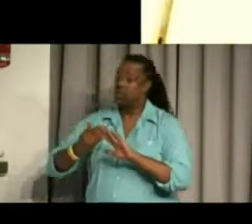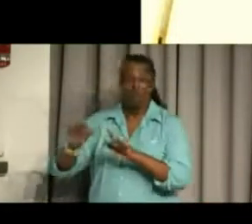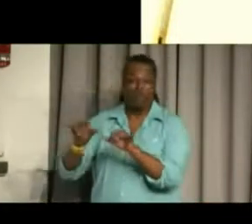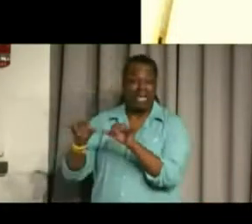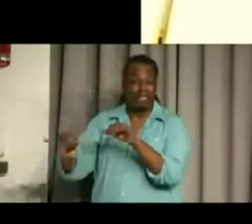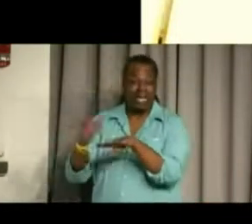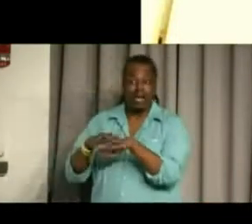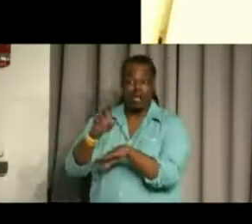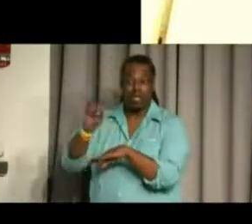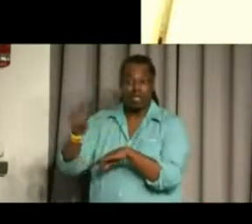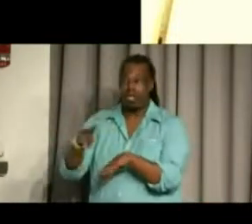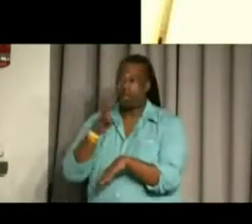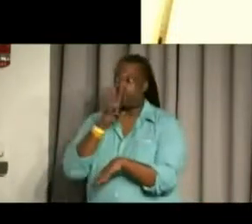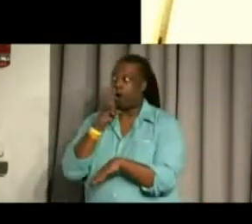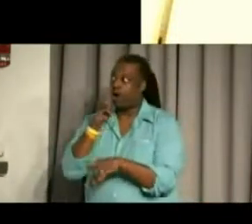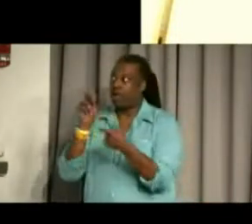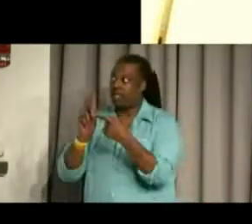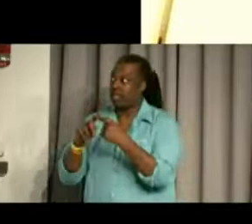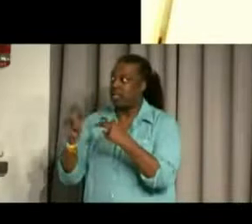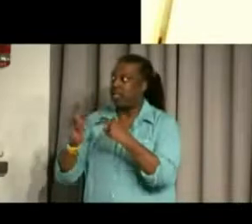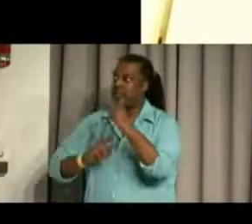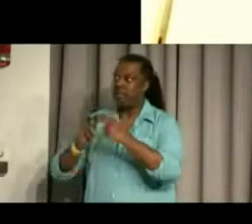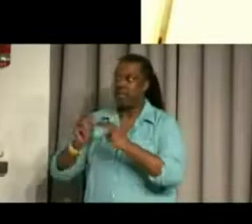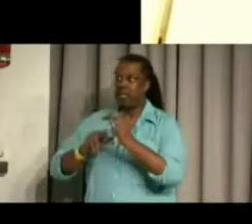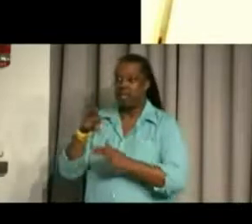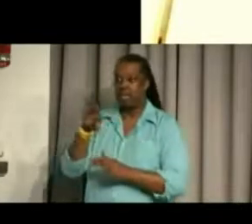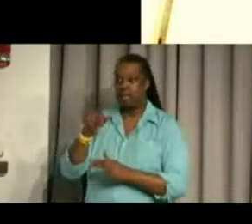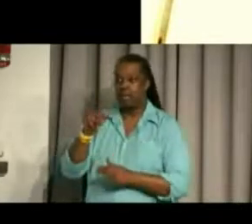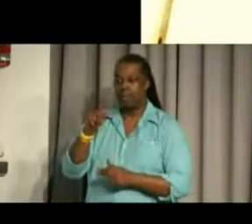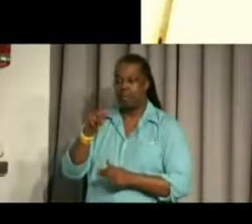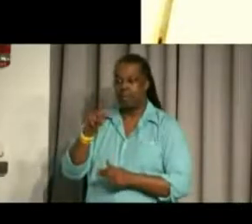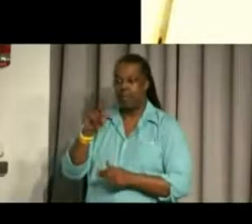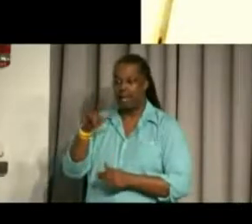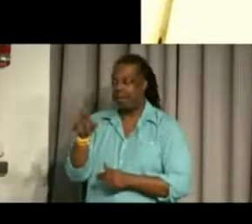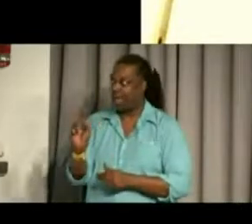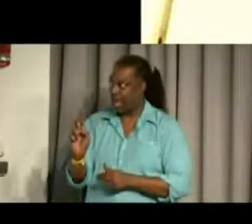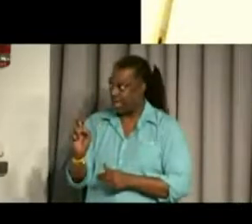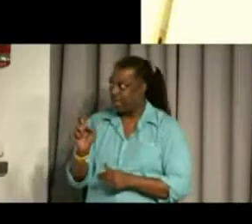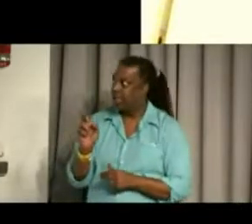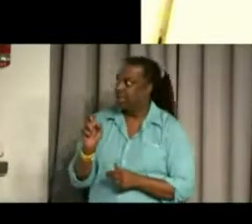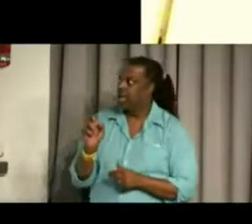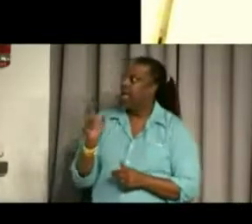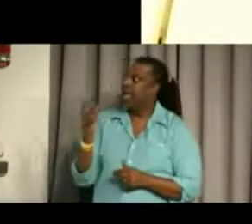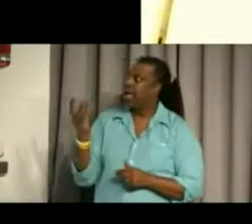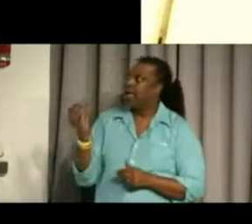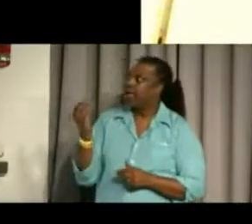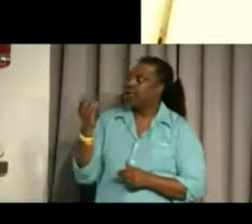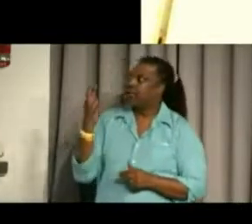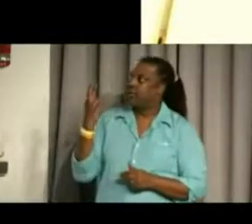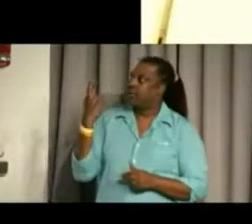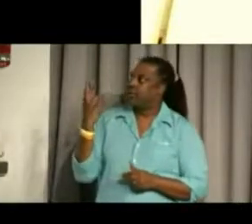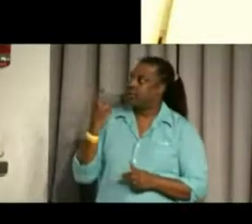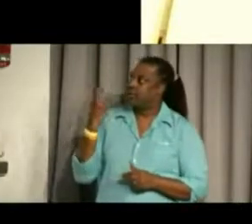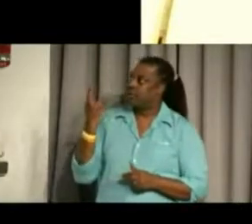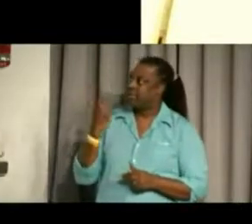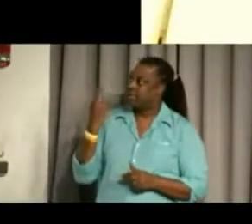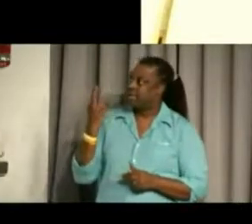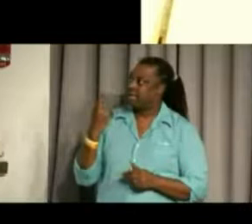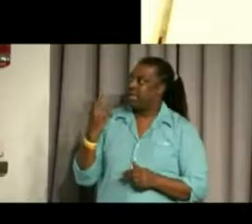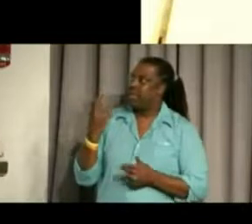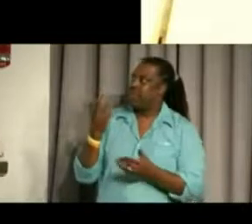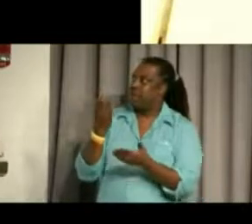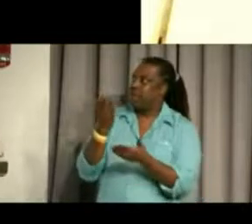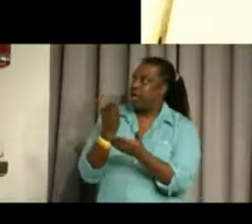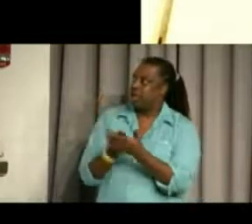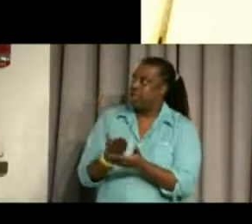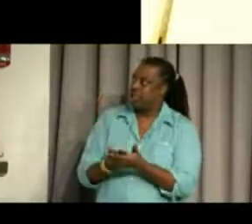Detroit water until they built like this pipeline. And the reason why, the justification